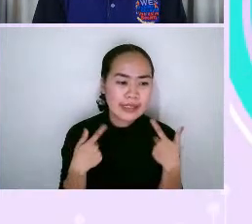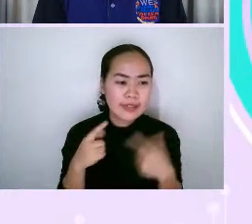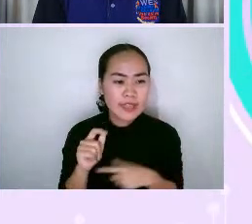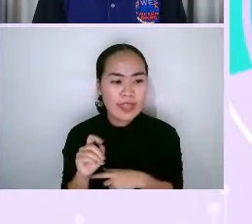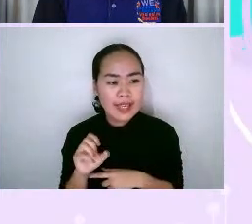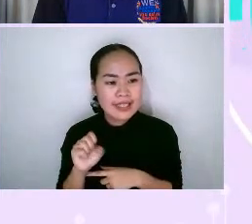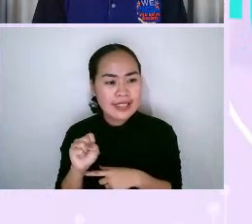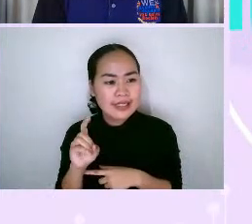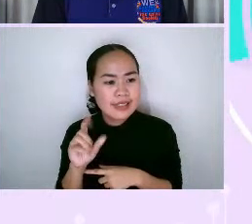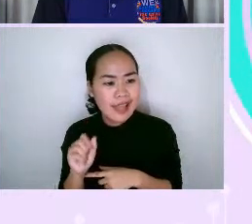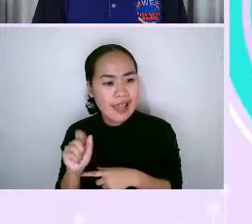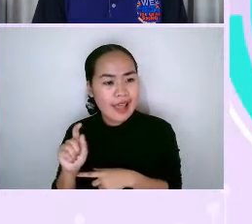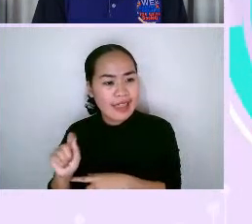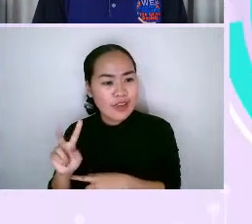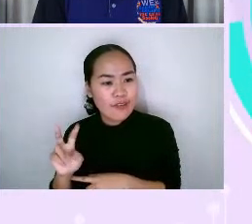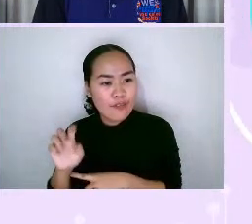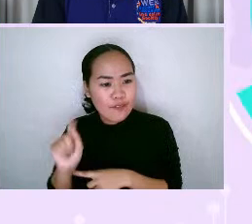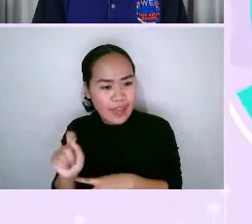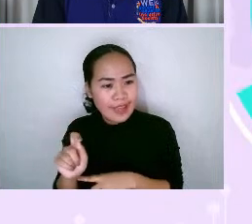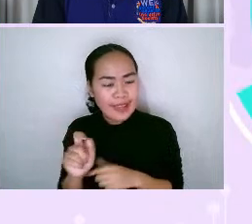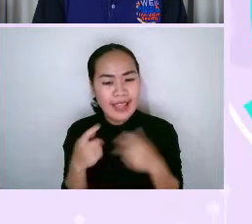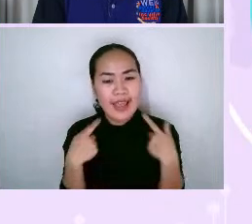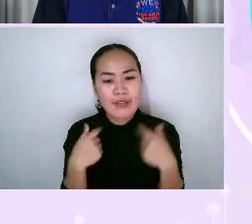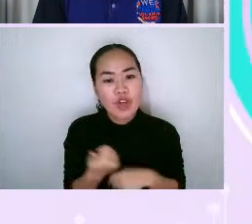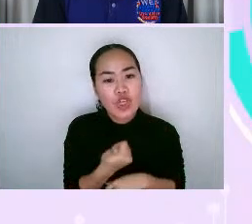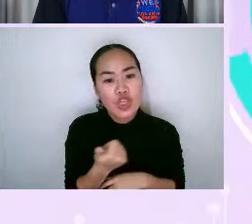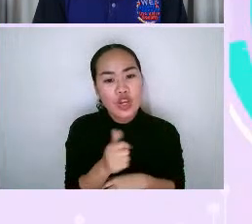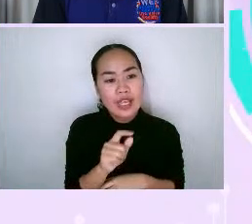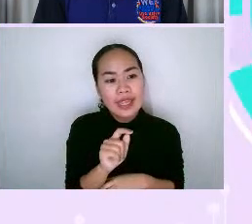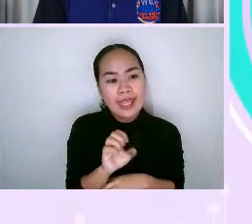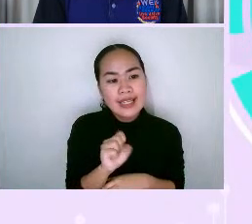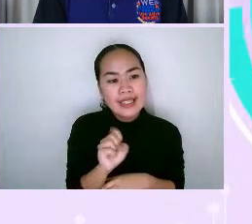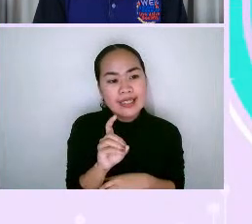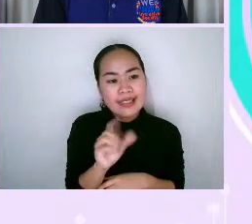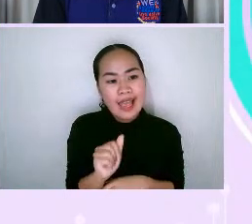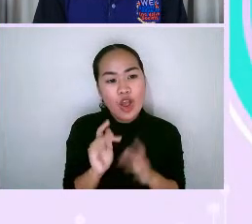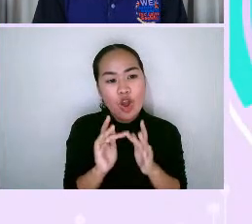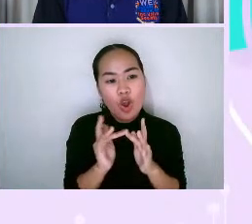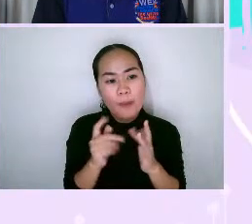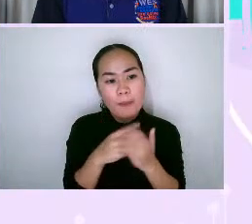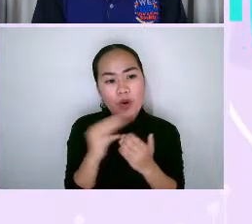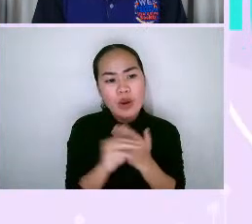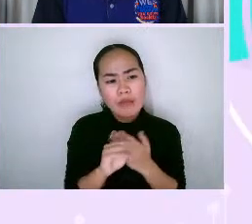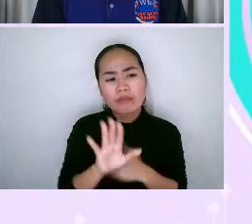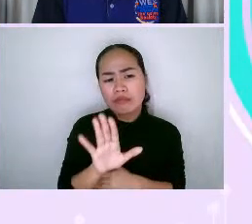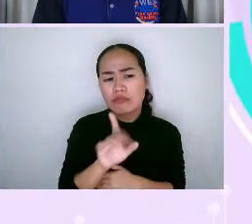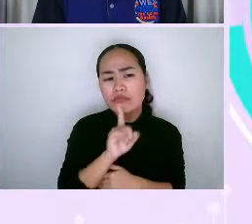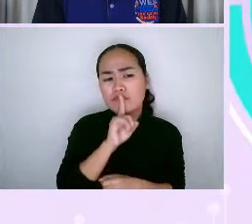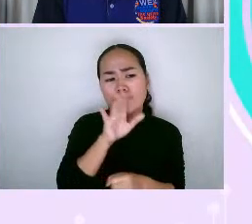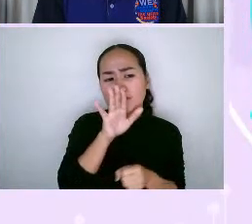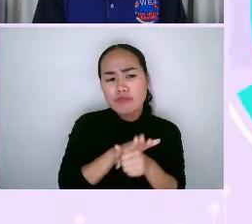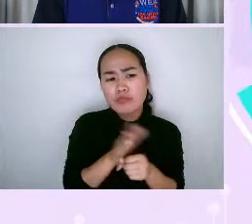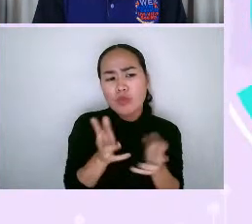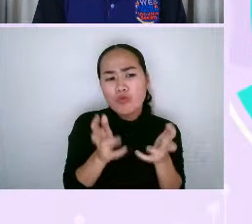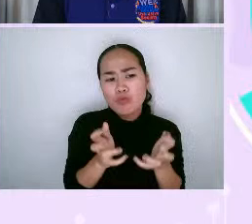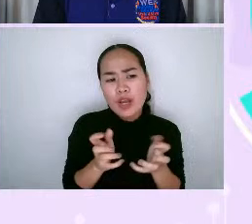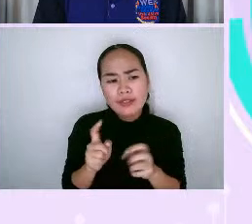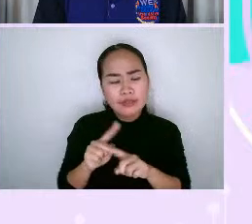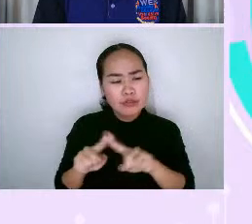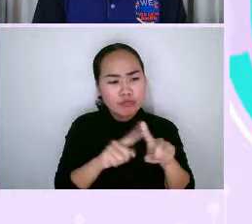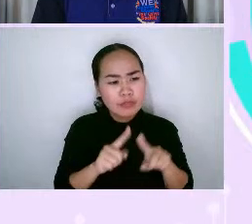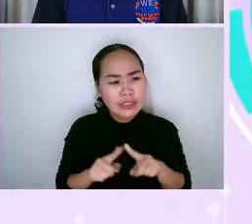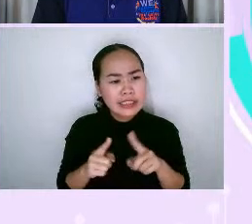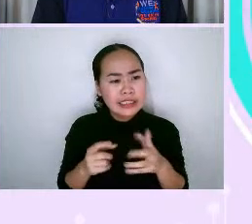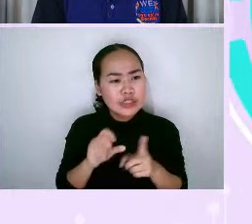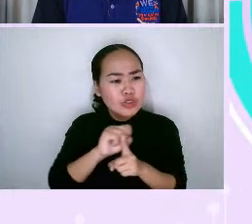TVET courseware at ang TESDA online program. She commits to developing people-centered interventions for social